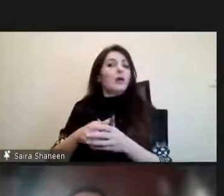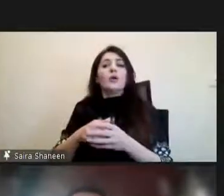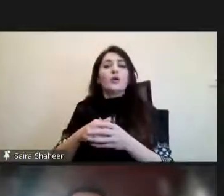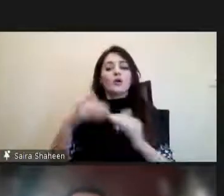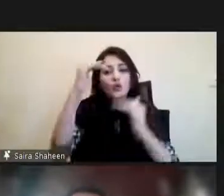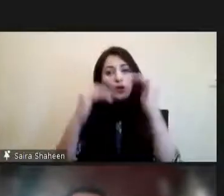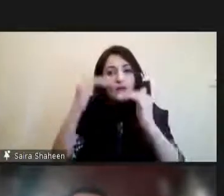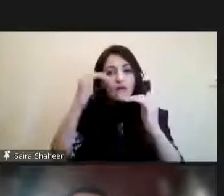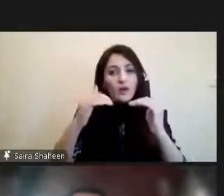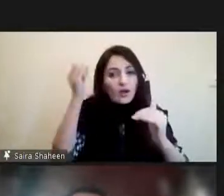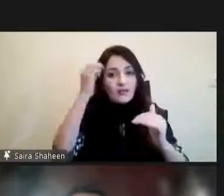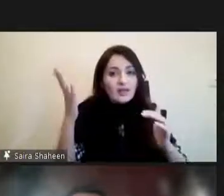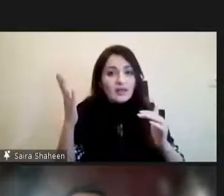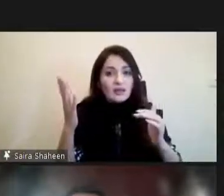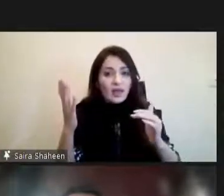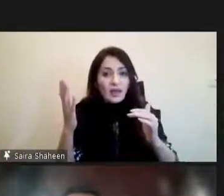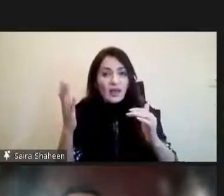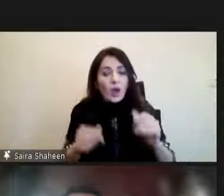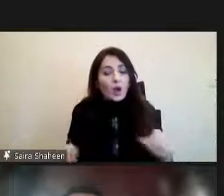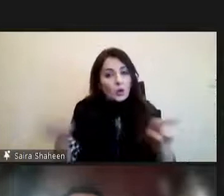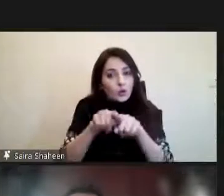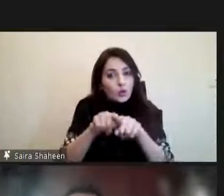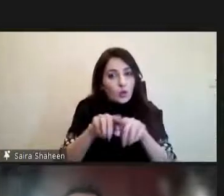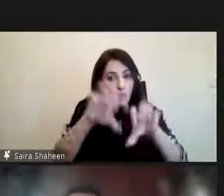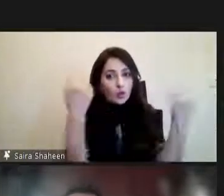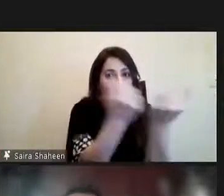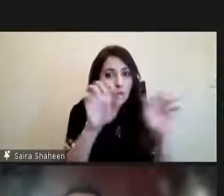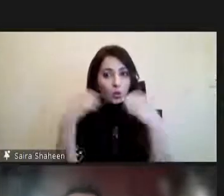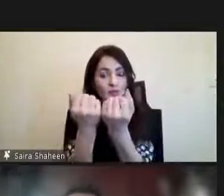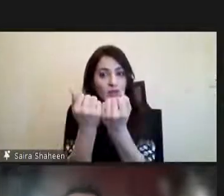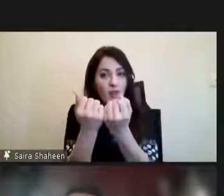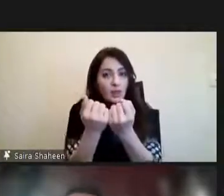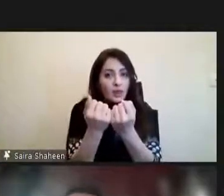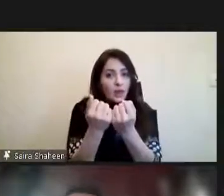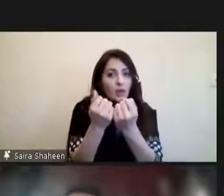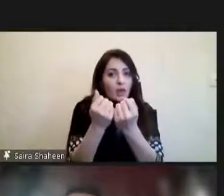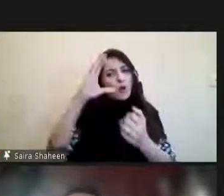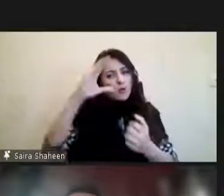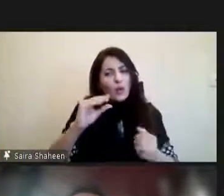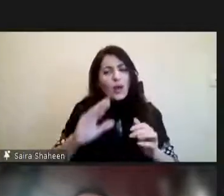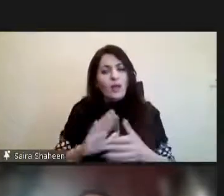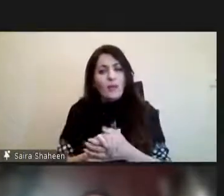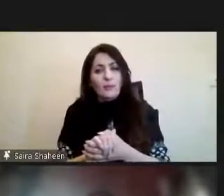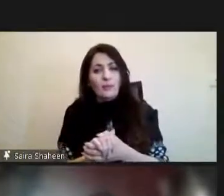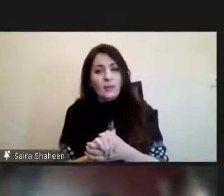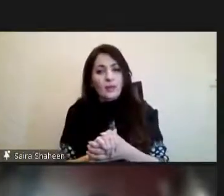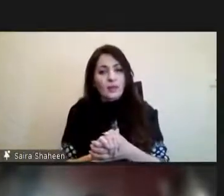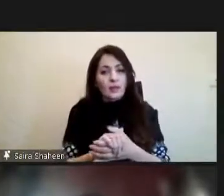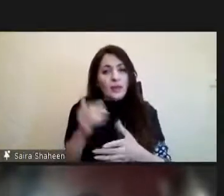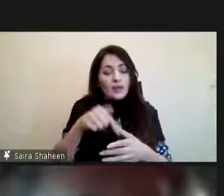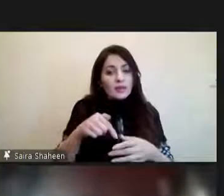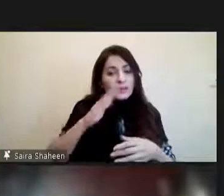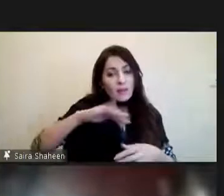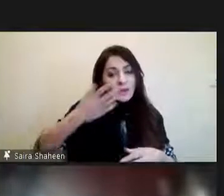both groups, we see that the gaps in adoption are much smaller. So this for us means that once you're able to tackle some